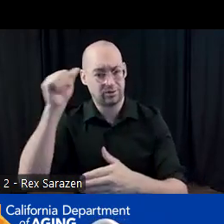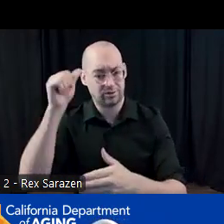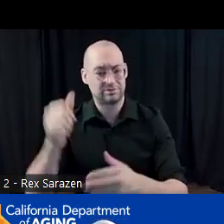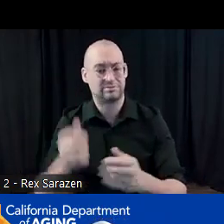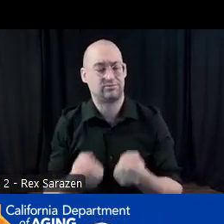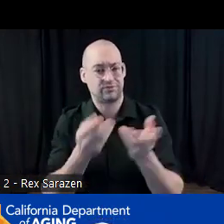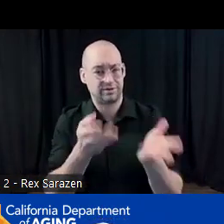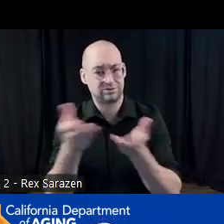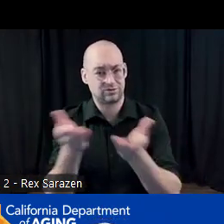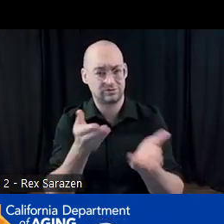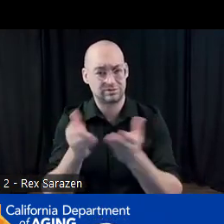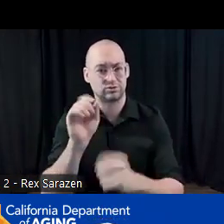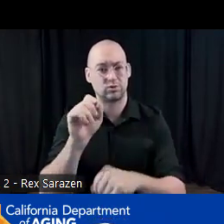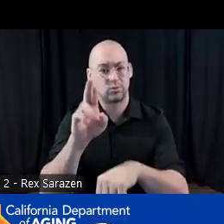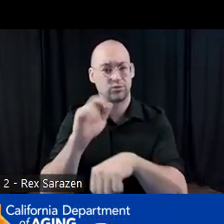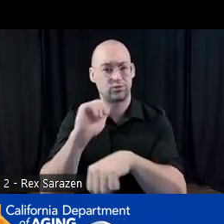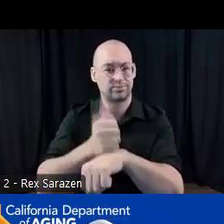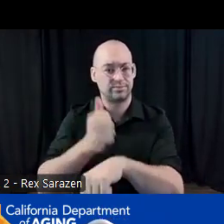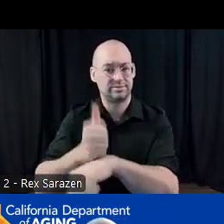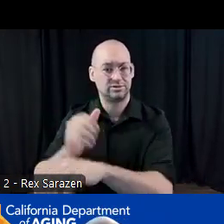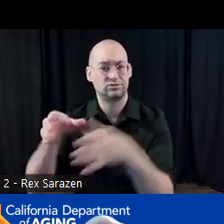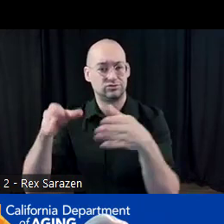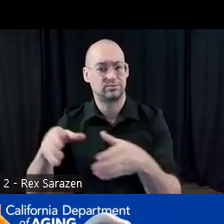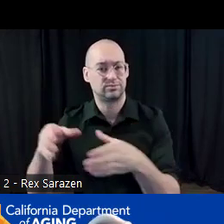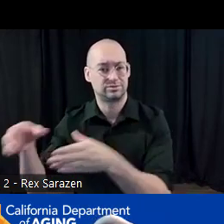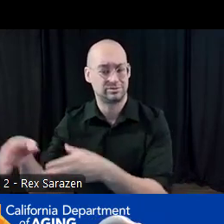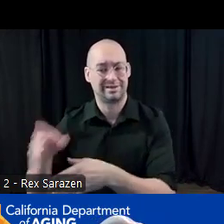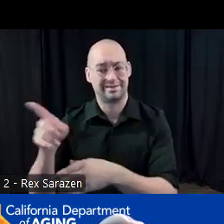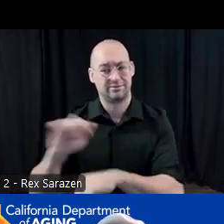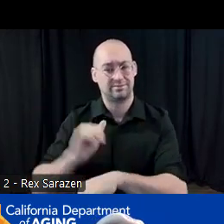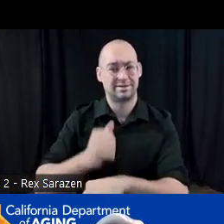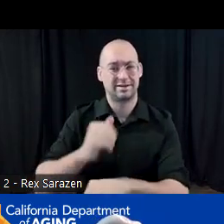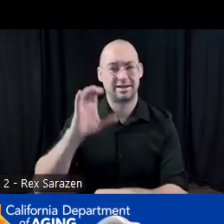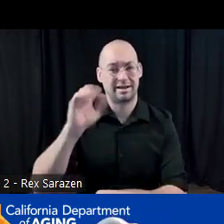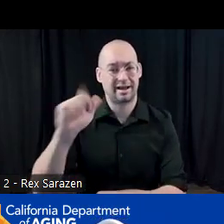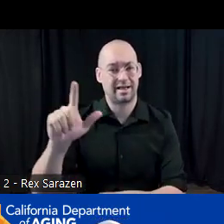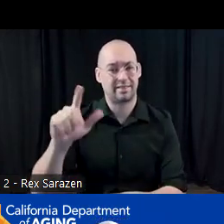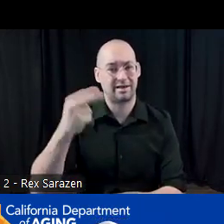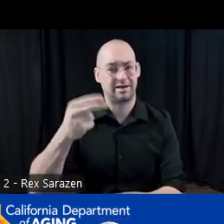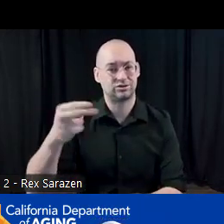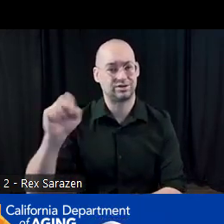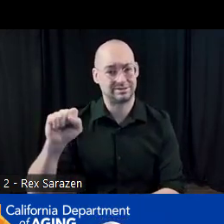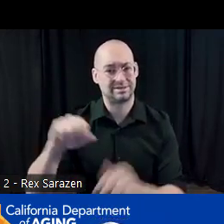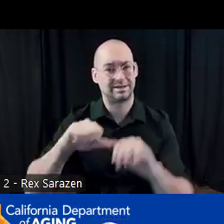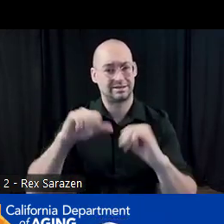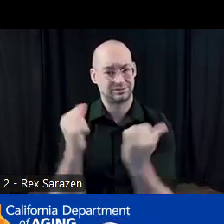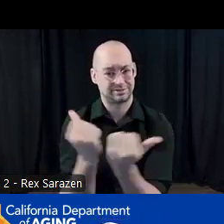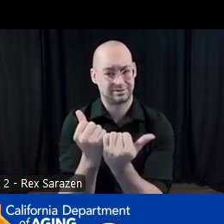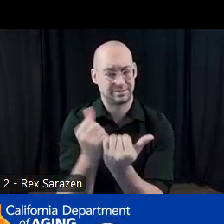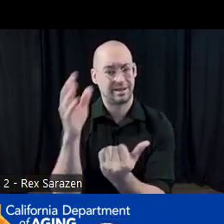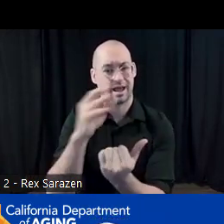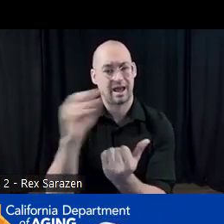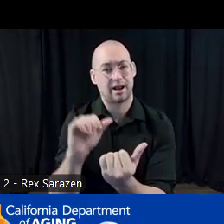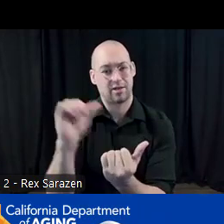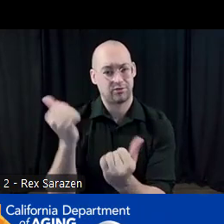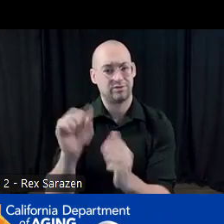represent consumers. DACLAC advises the California Health and Human Services, or CalHHS agency, in addition to other state entities,